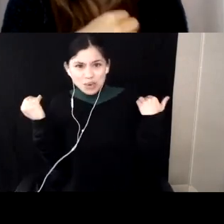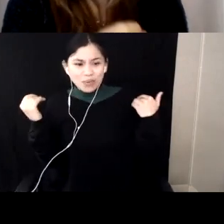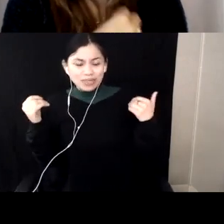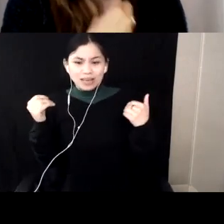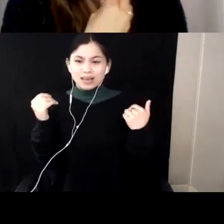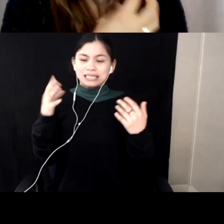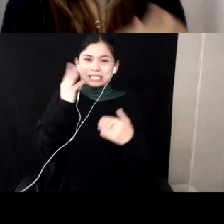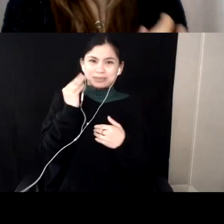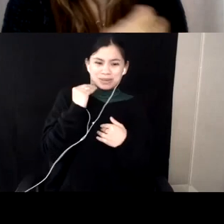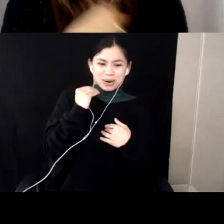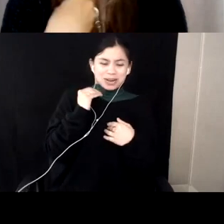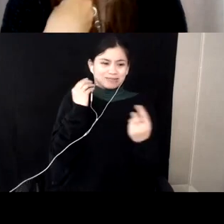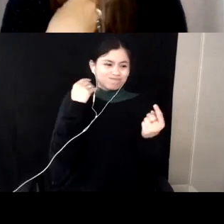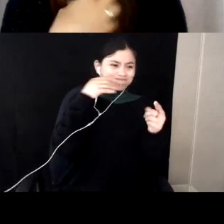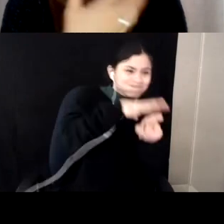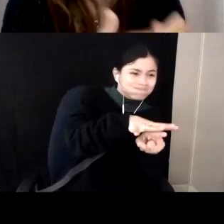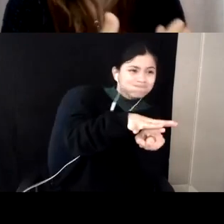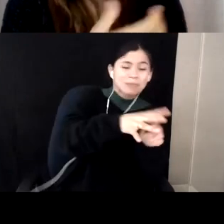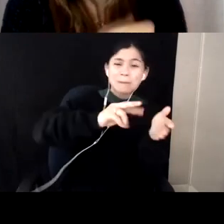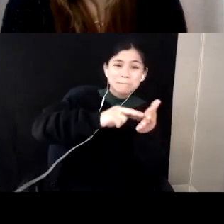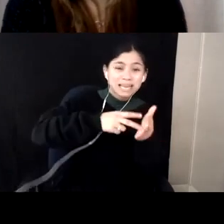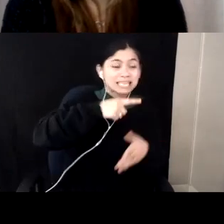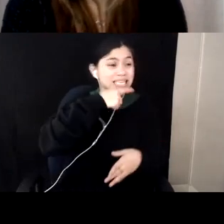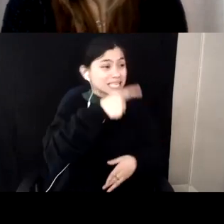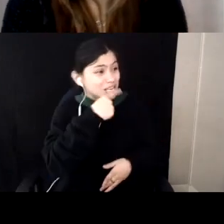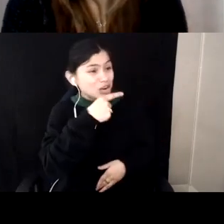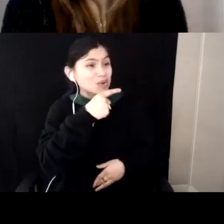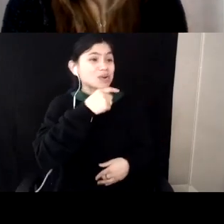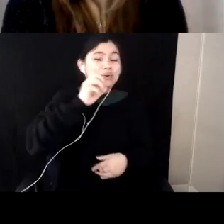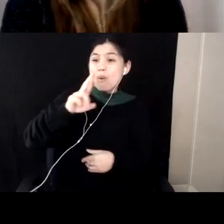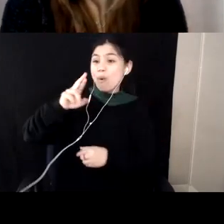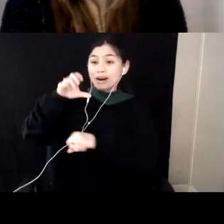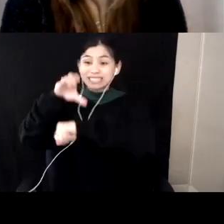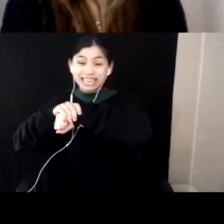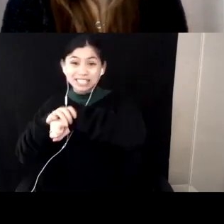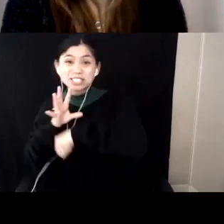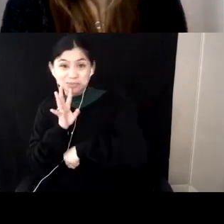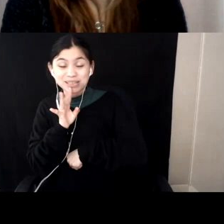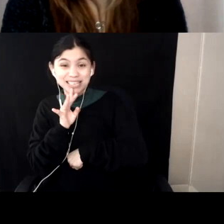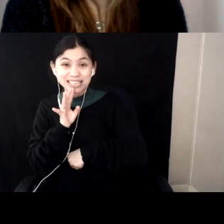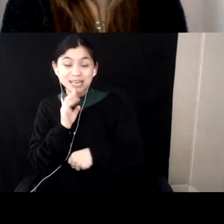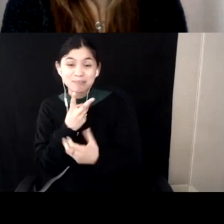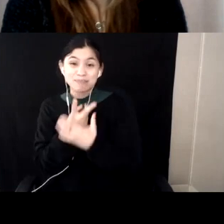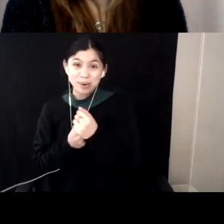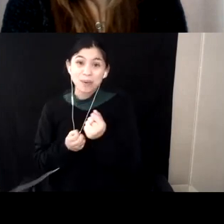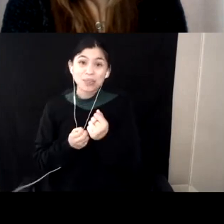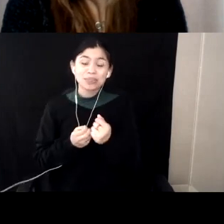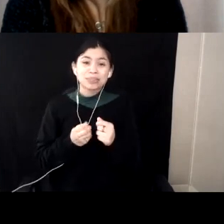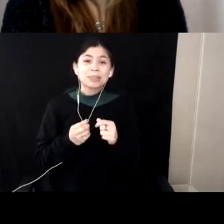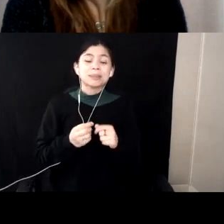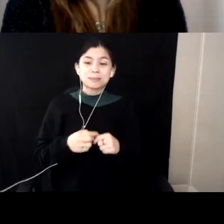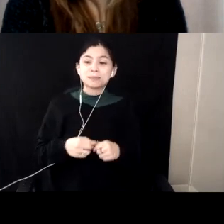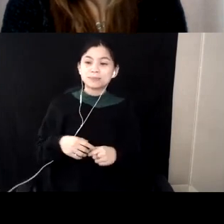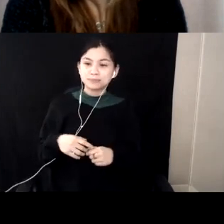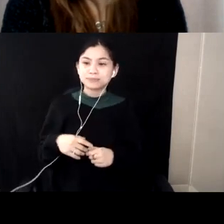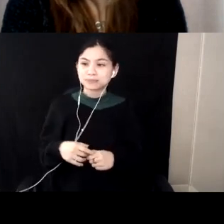So once again, that could be hearing or that could be English speaking. while maintaining a connection on their own. So